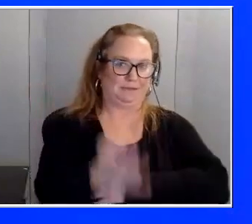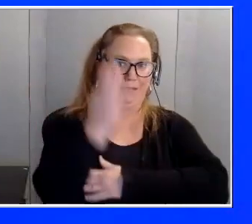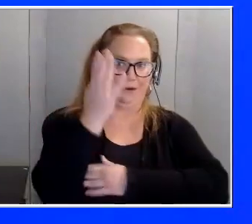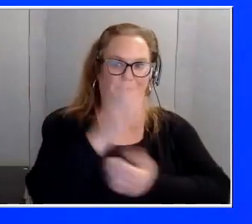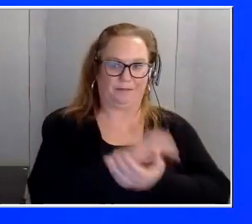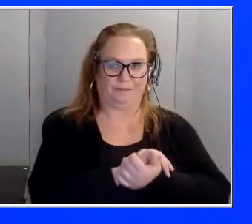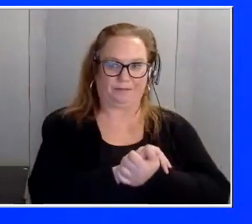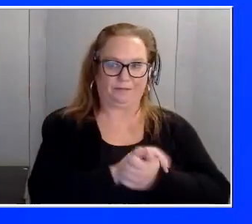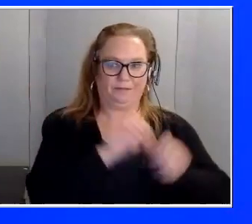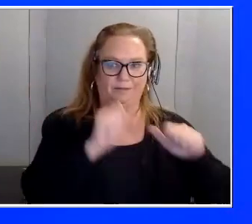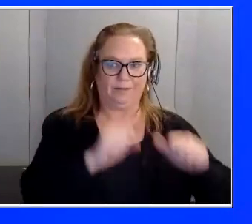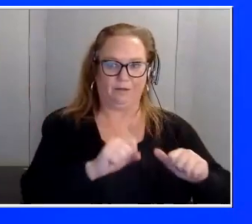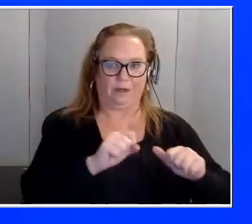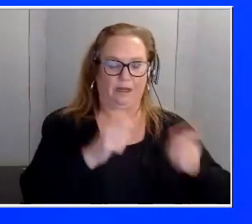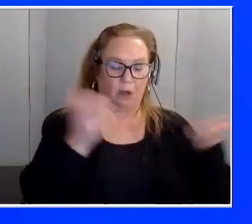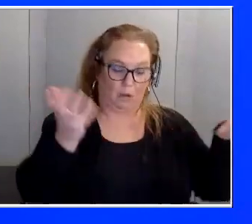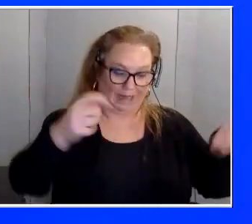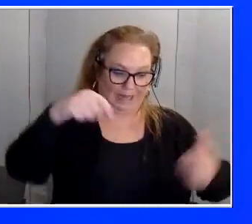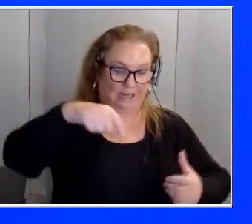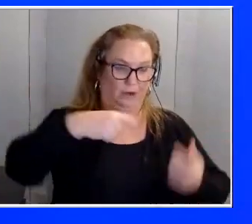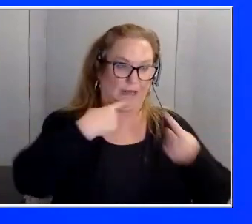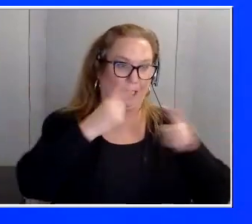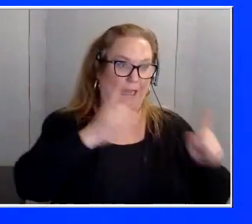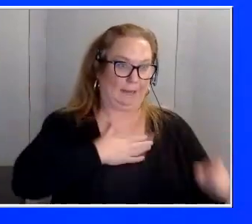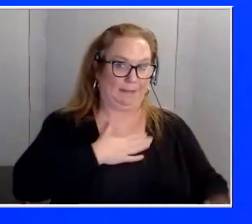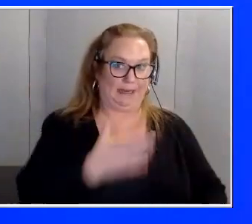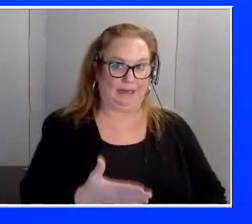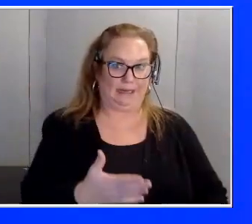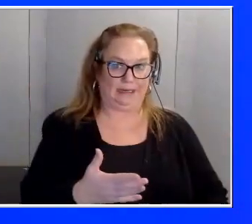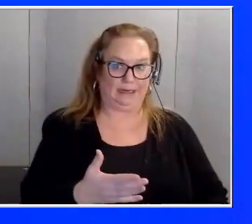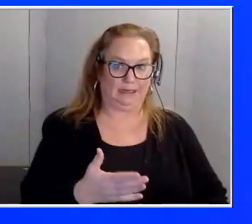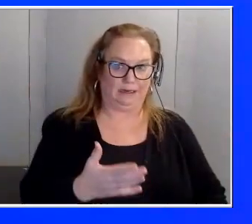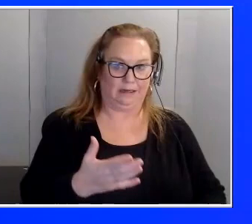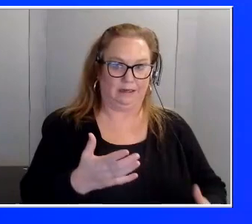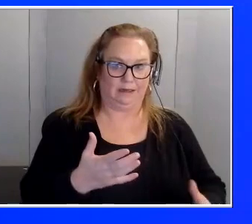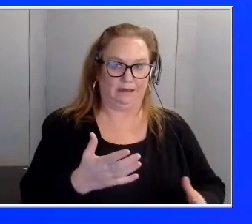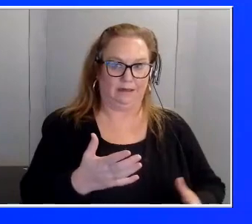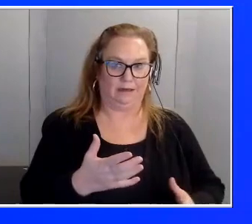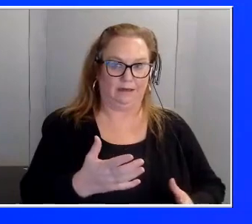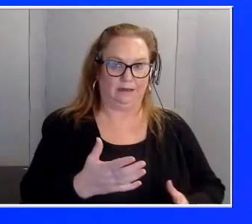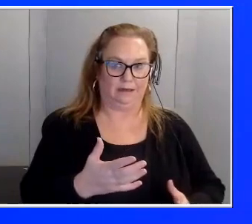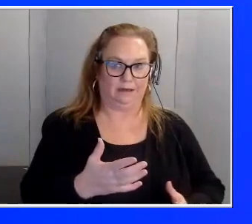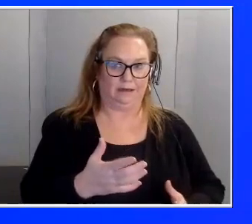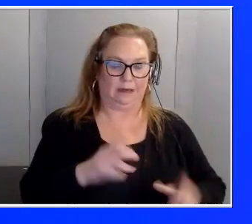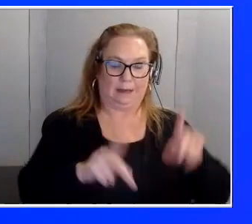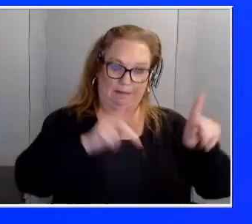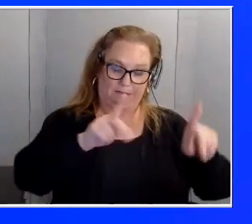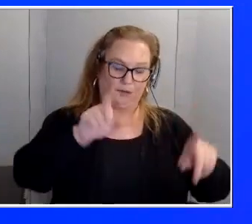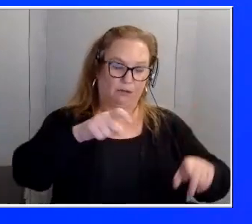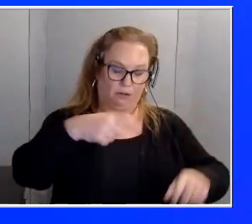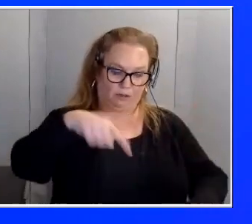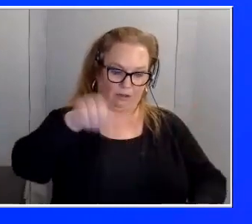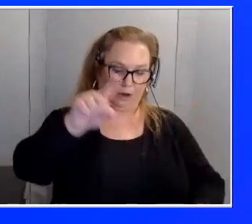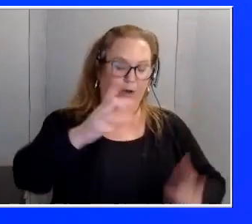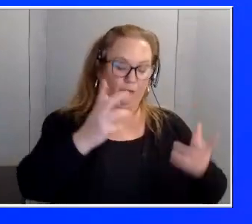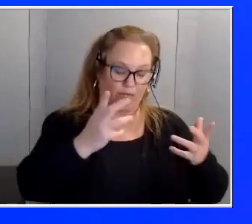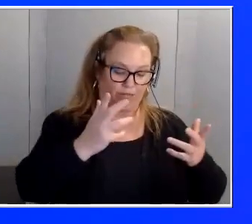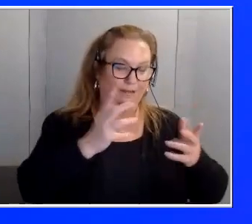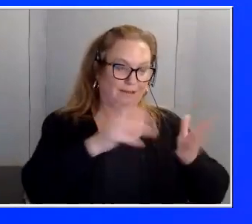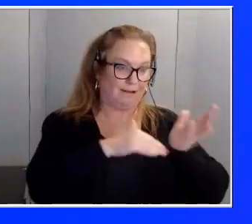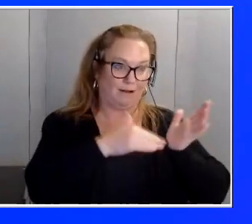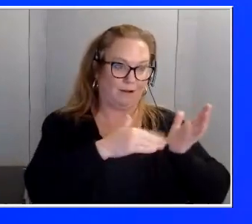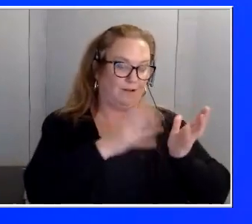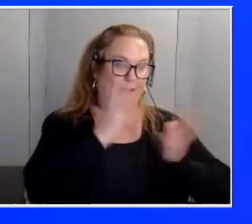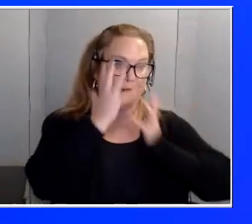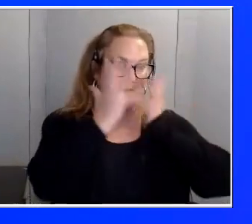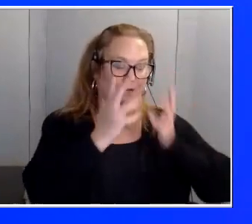if we can go on here and admit it, then I think that people should be able to get over their embarrassment and